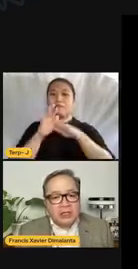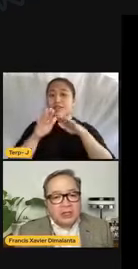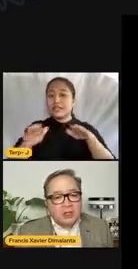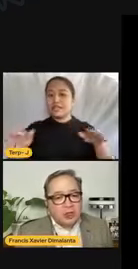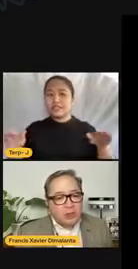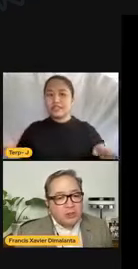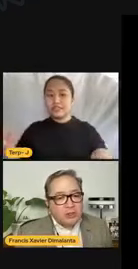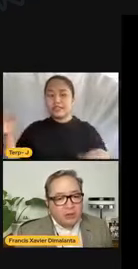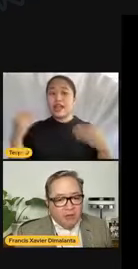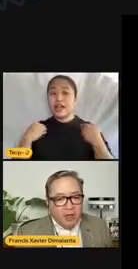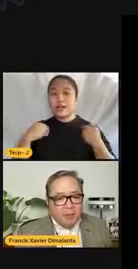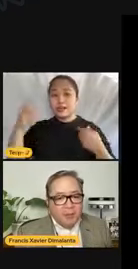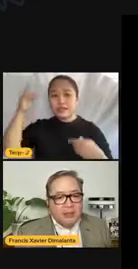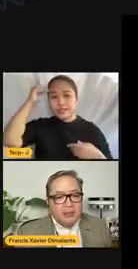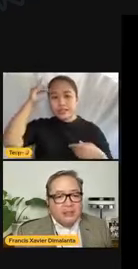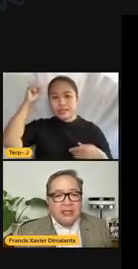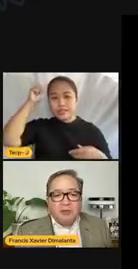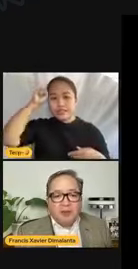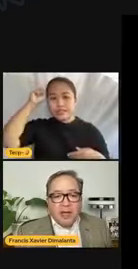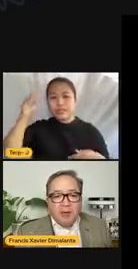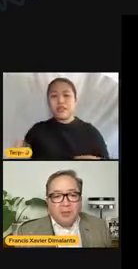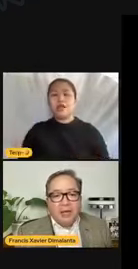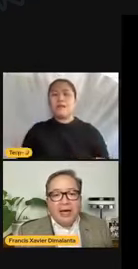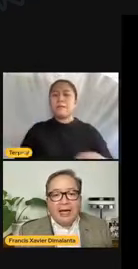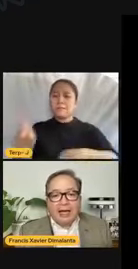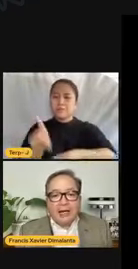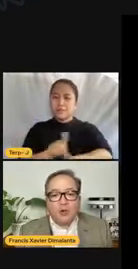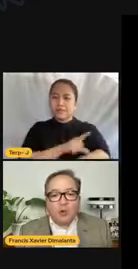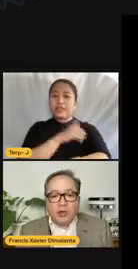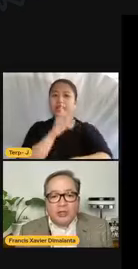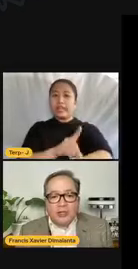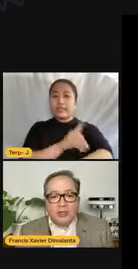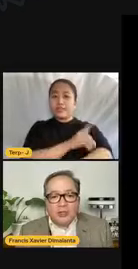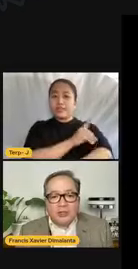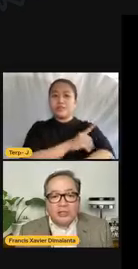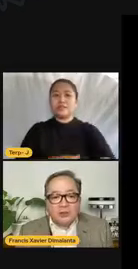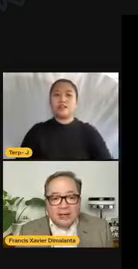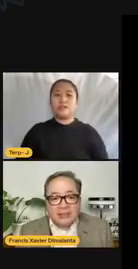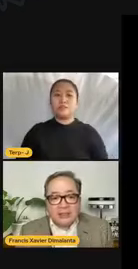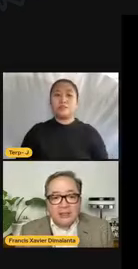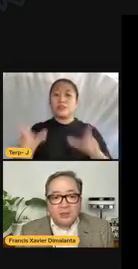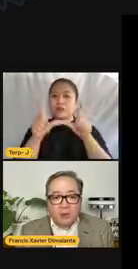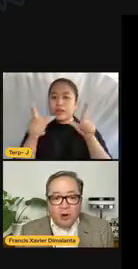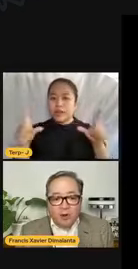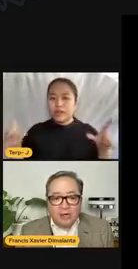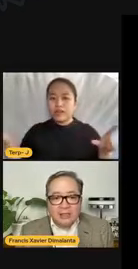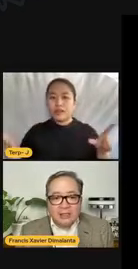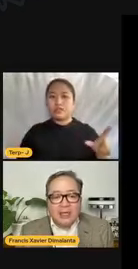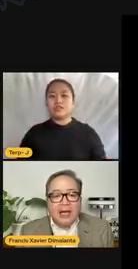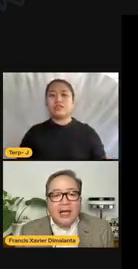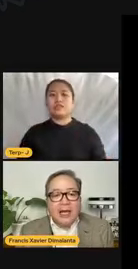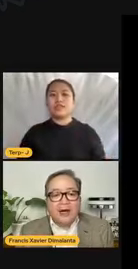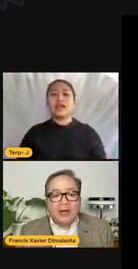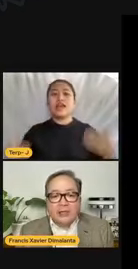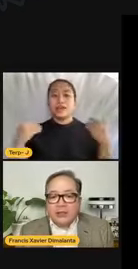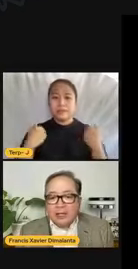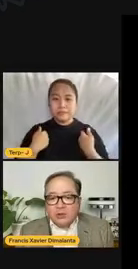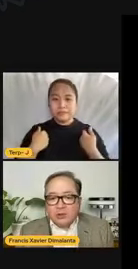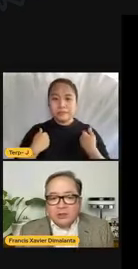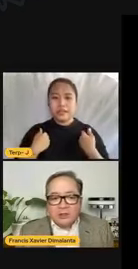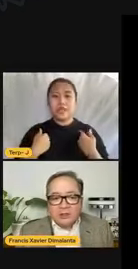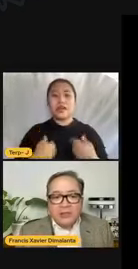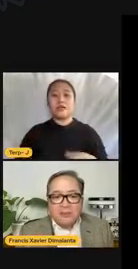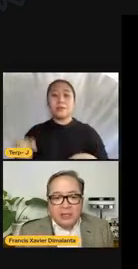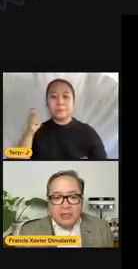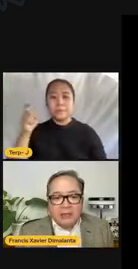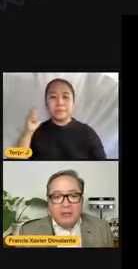motor skills are slowest to develop. Self-help and eye-hand coordination is fastest to progress. And our